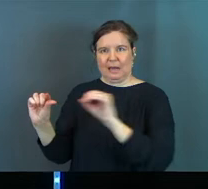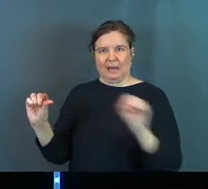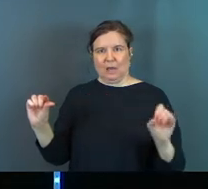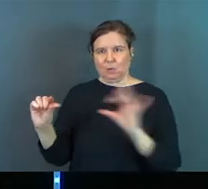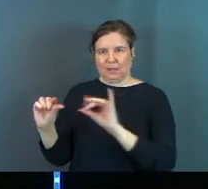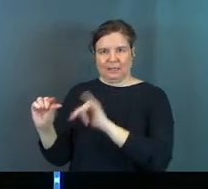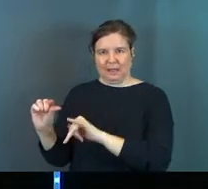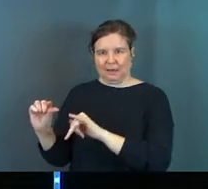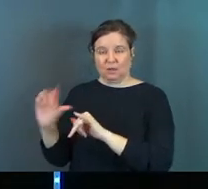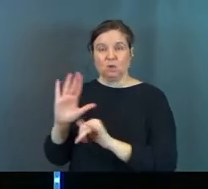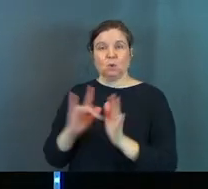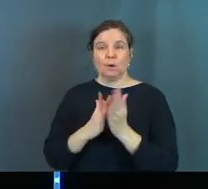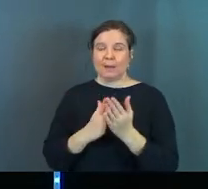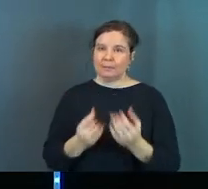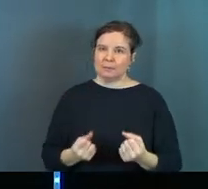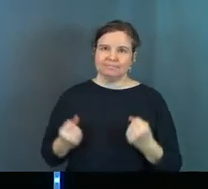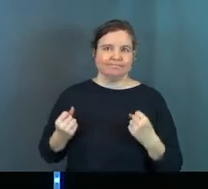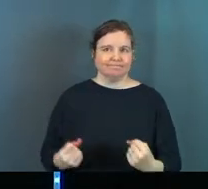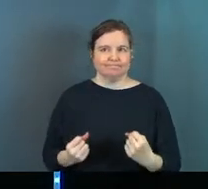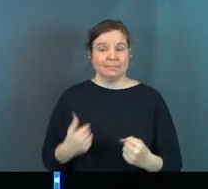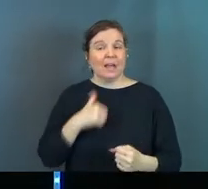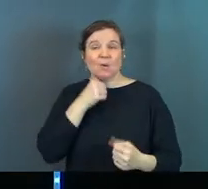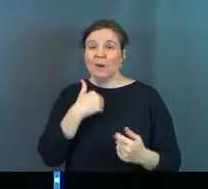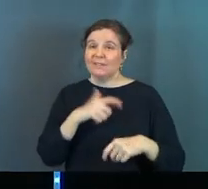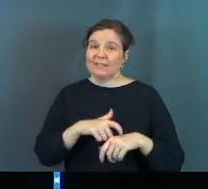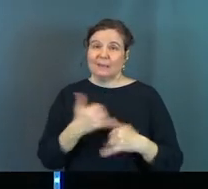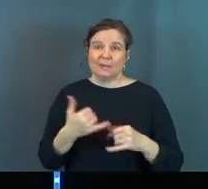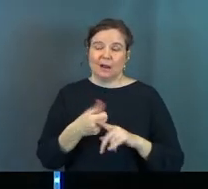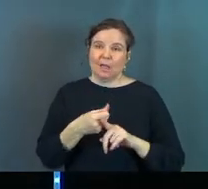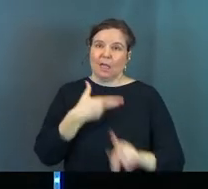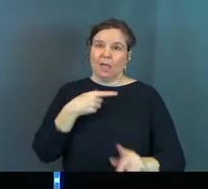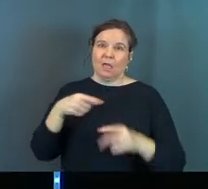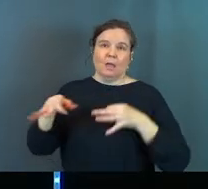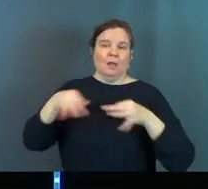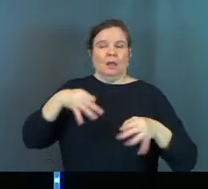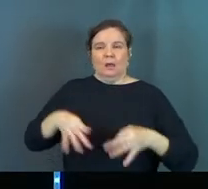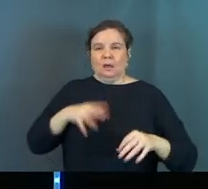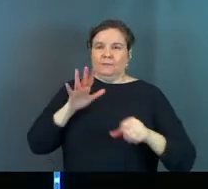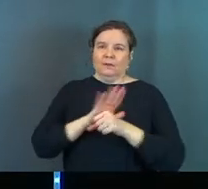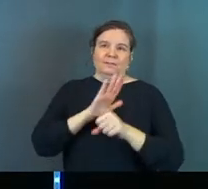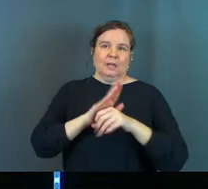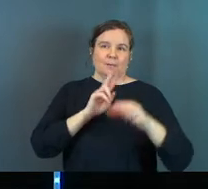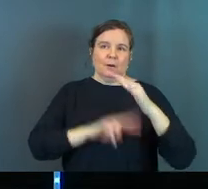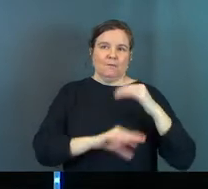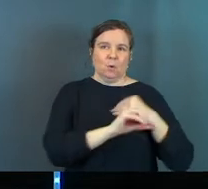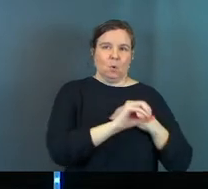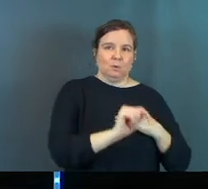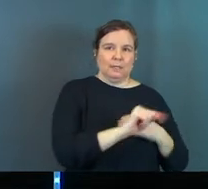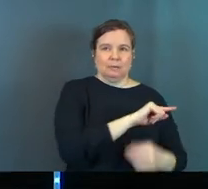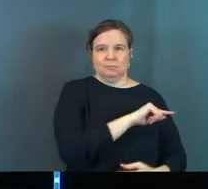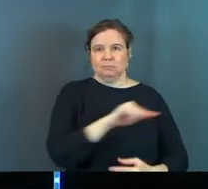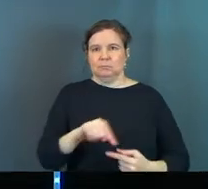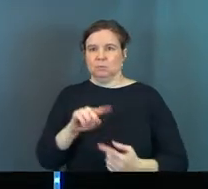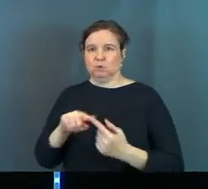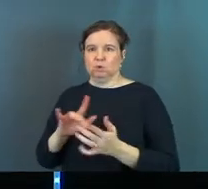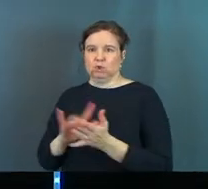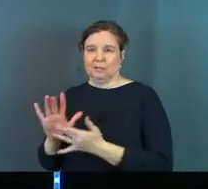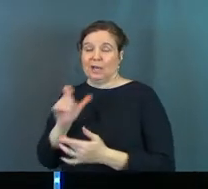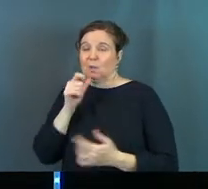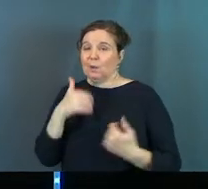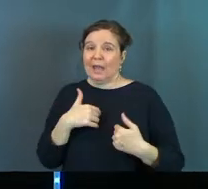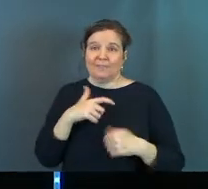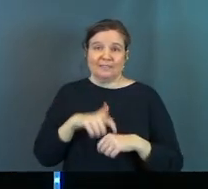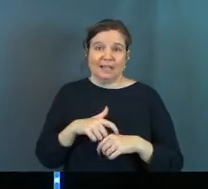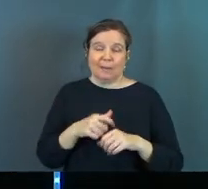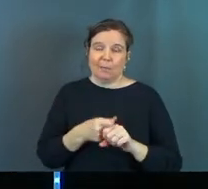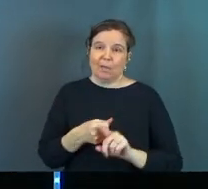Your Bible is solid. And I don't have time today to talk about fulfilled prophecy from the Old Testament to Jesus. I don't have